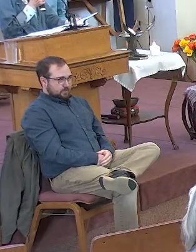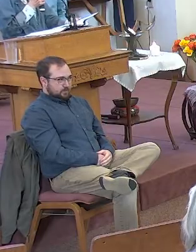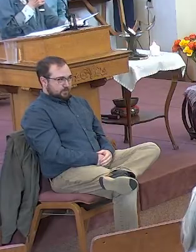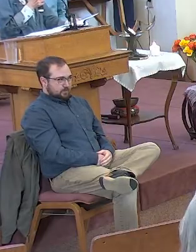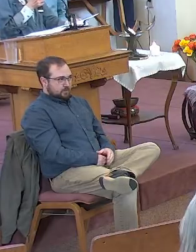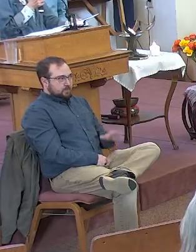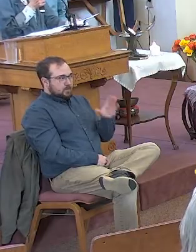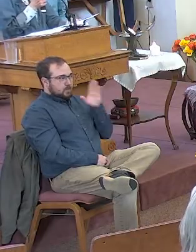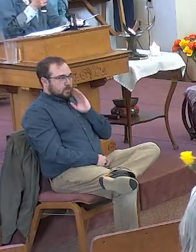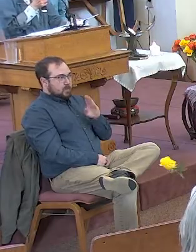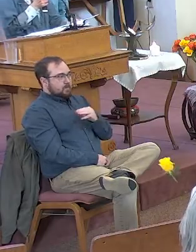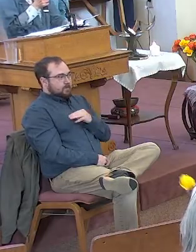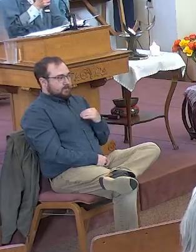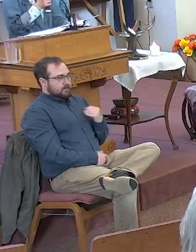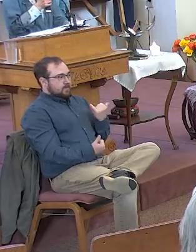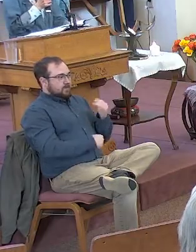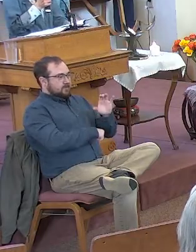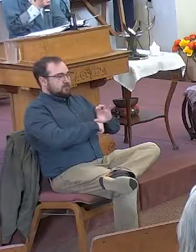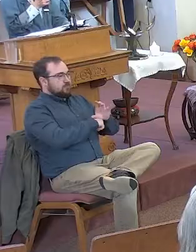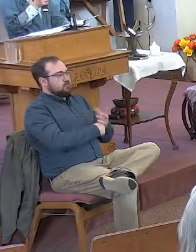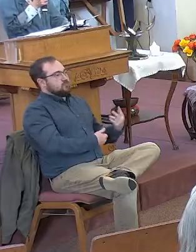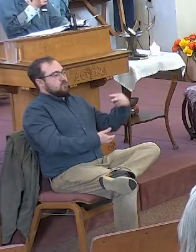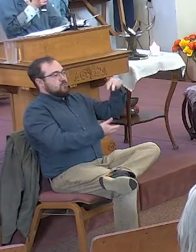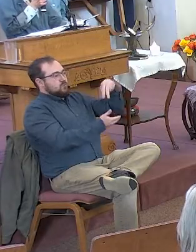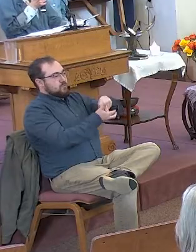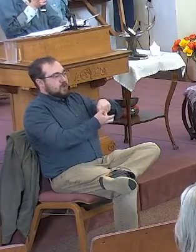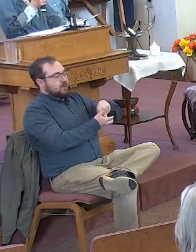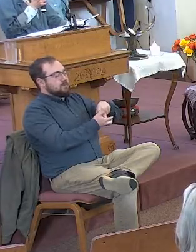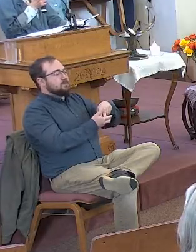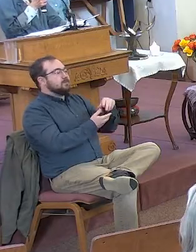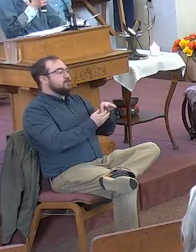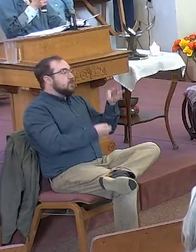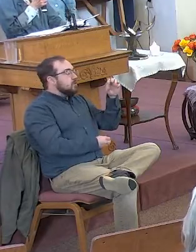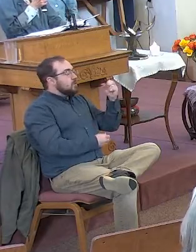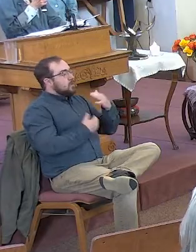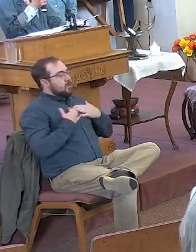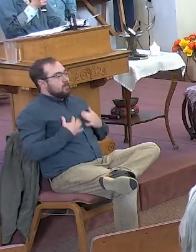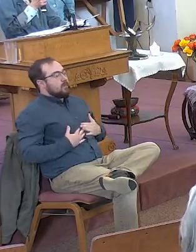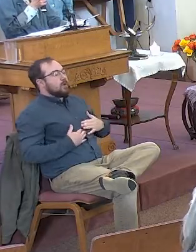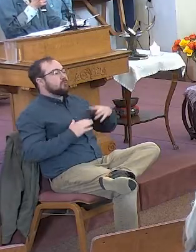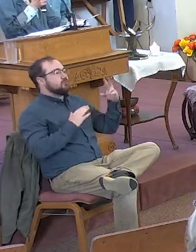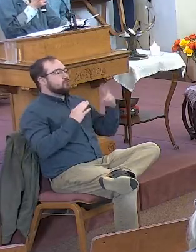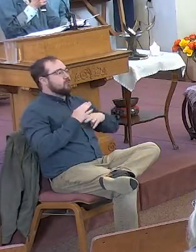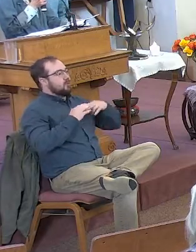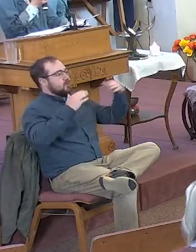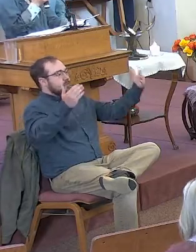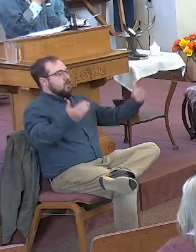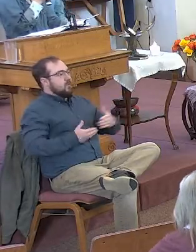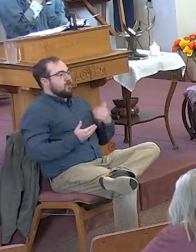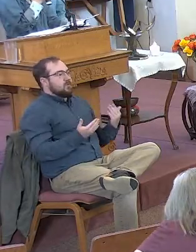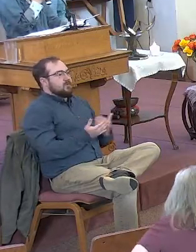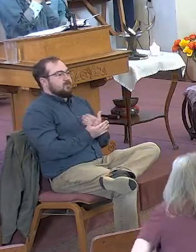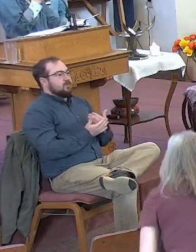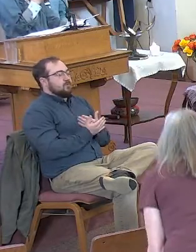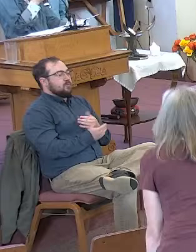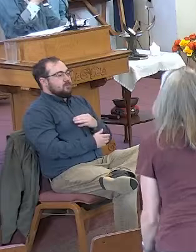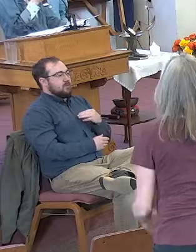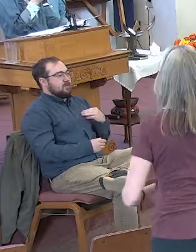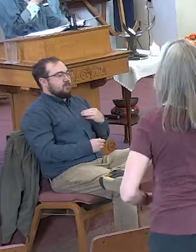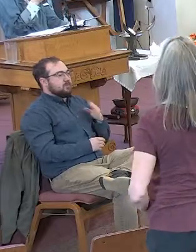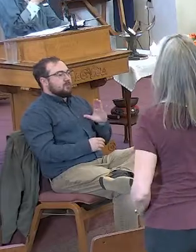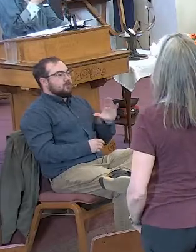Will the members of the congregation please rise in body or spirit and read with me the welcome of new members found in your order